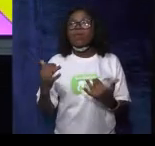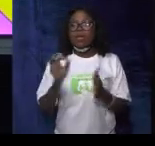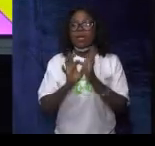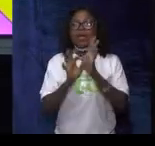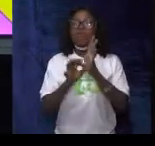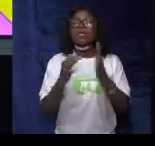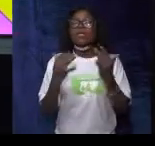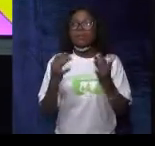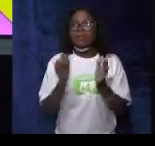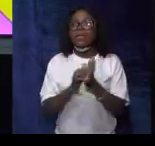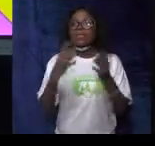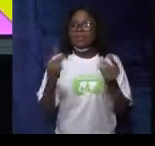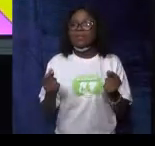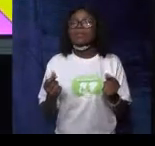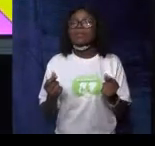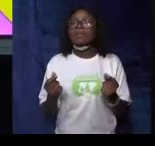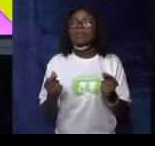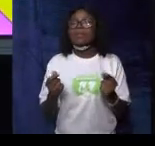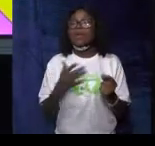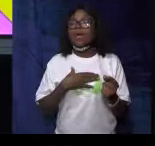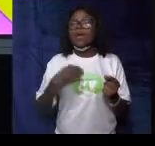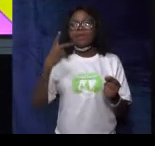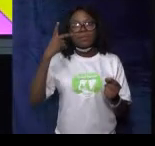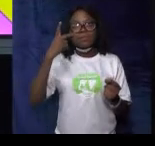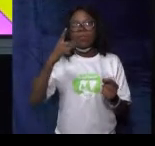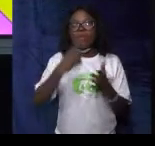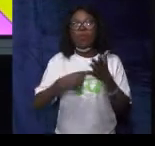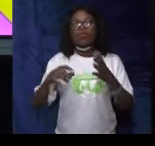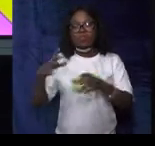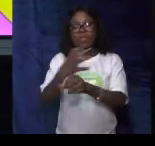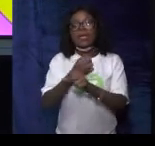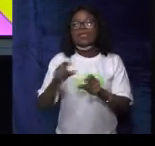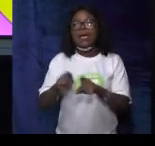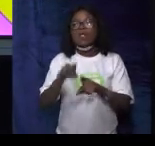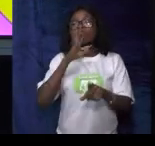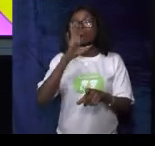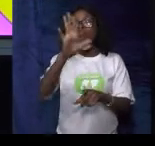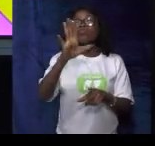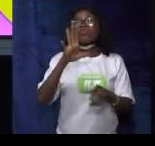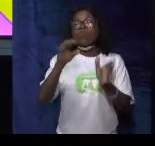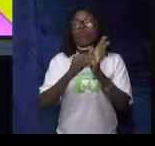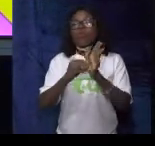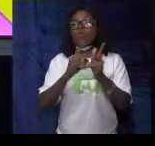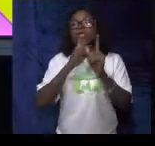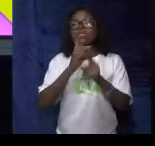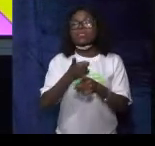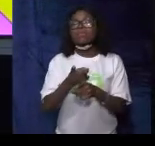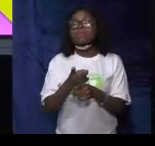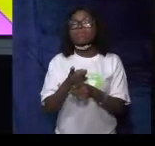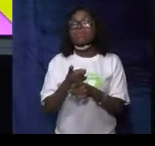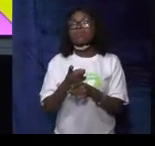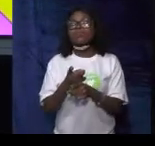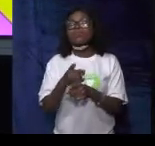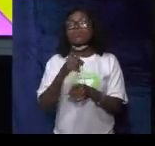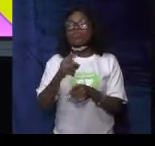1/5. So now you quickly calculate that, and let's see what you get as your answer.